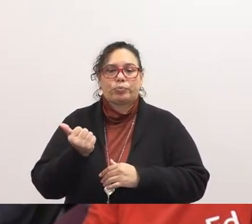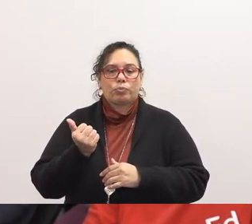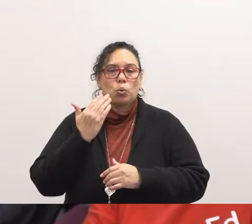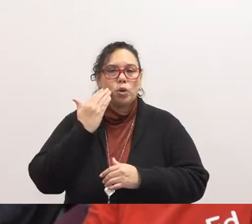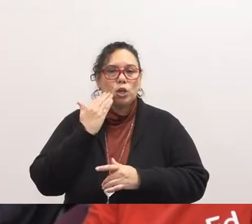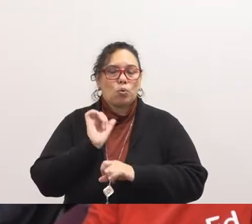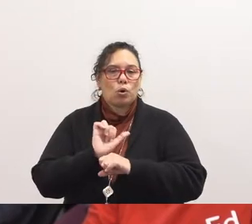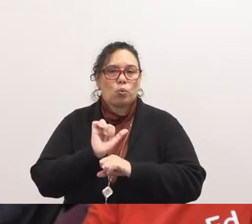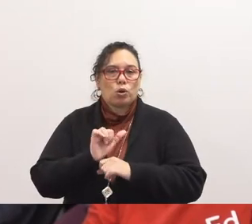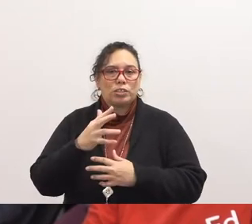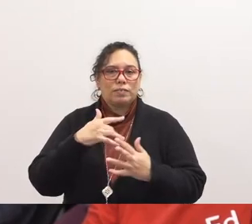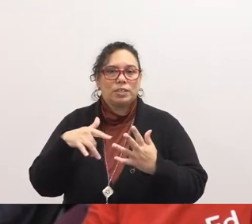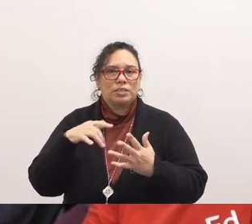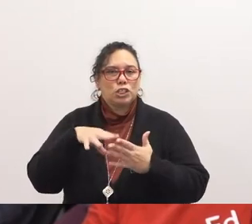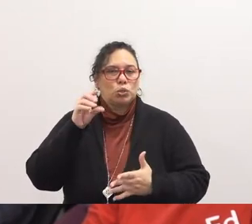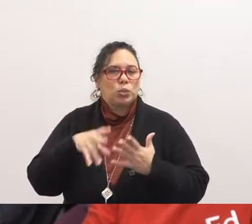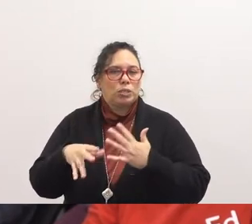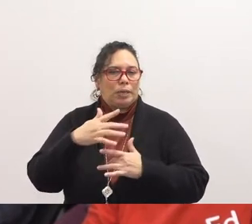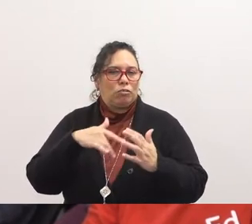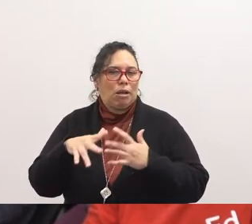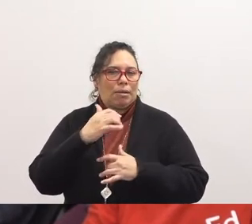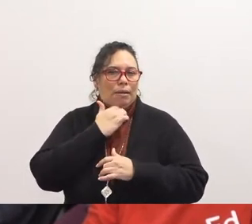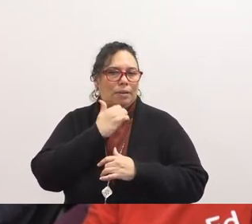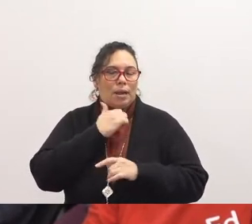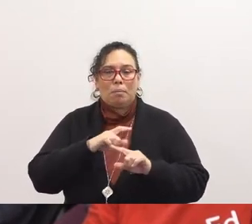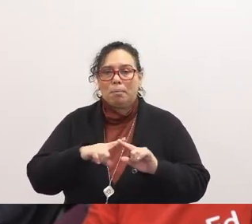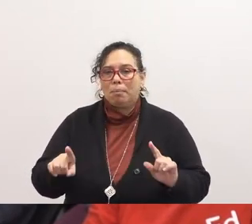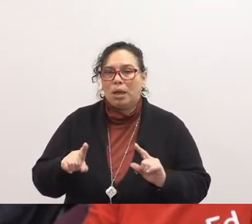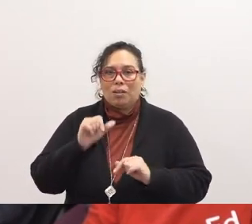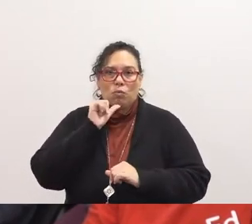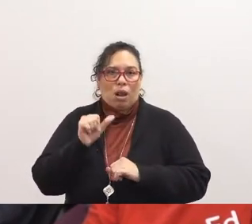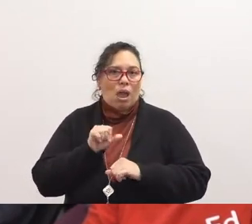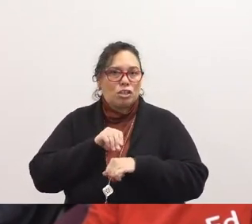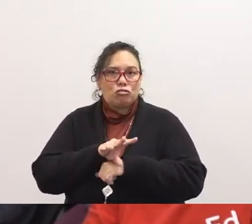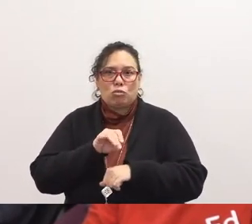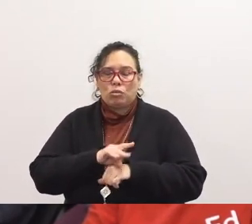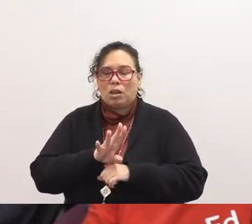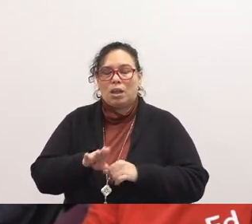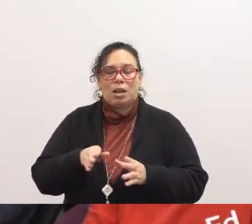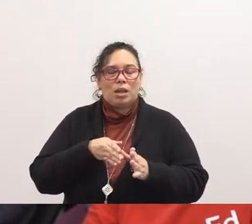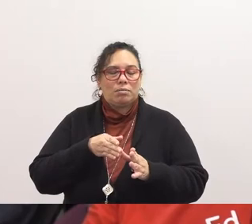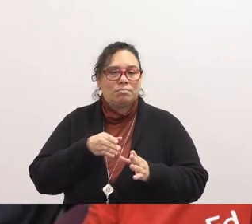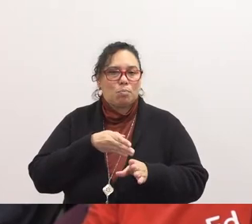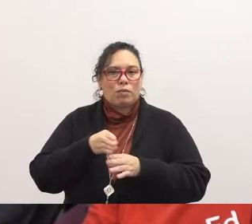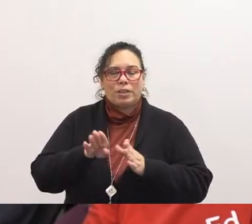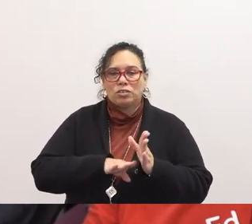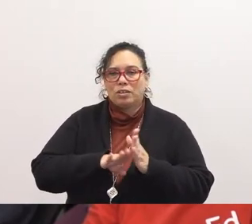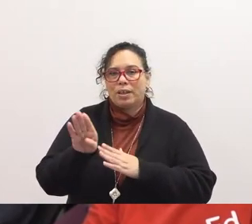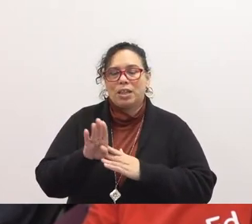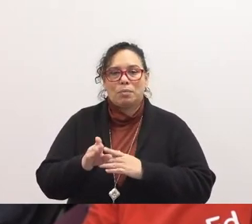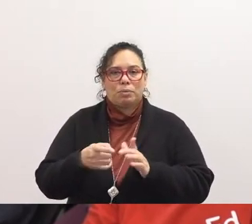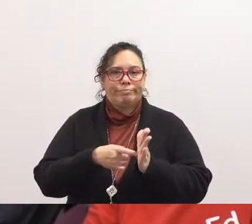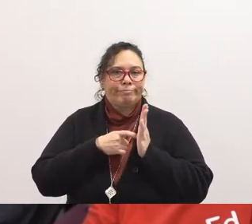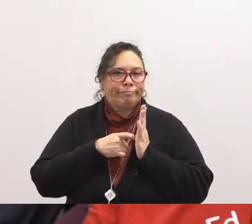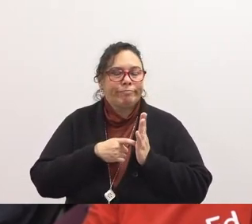students because we interact with them every single day. Yet we are not consulted on the professional development we are mandated to attend that is supposed to benefit the students. Many